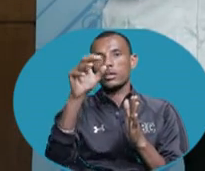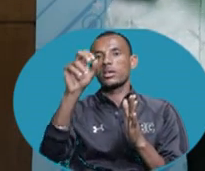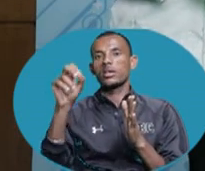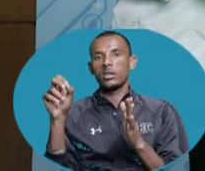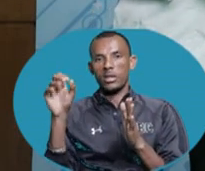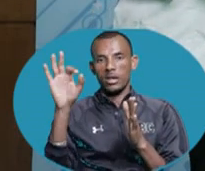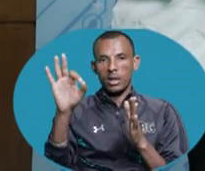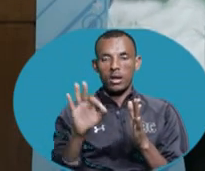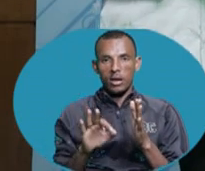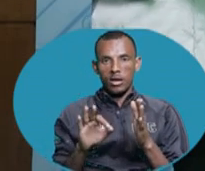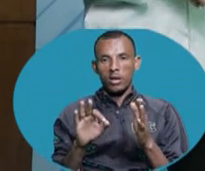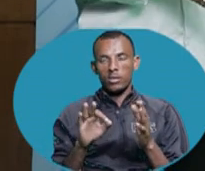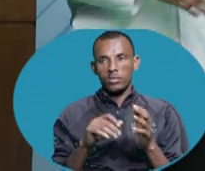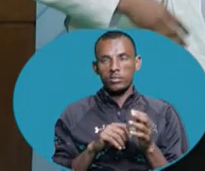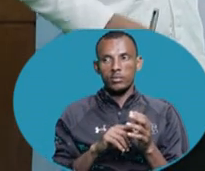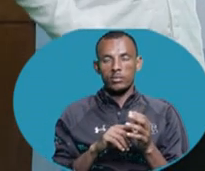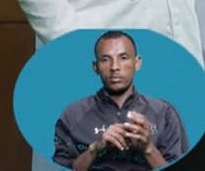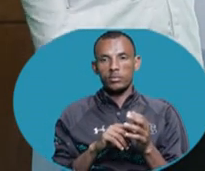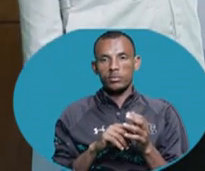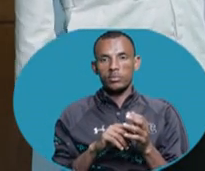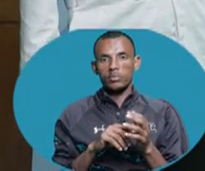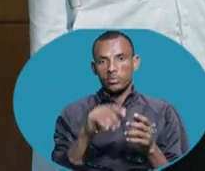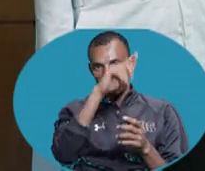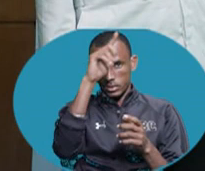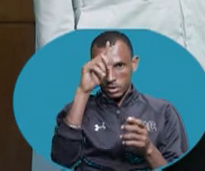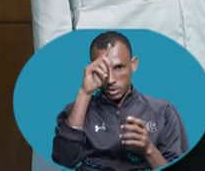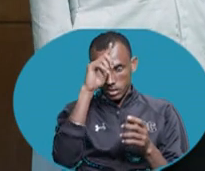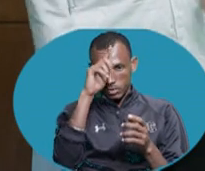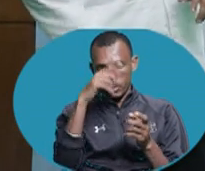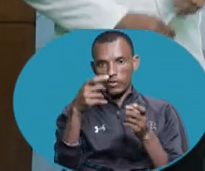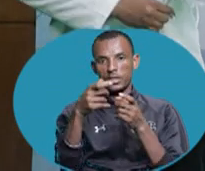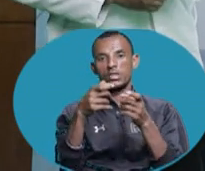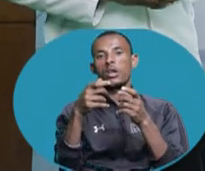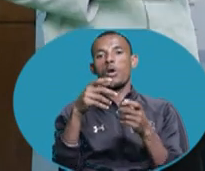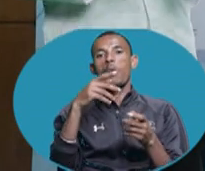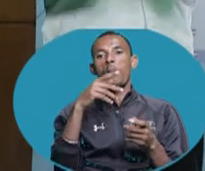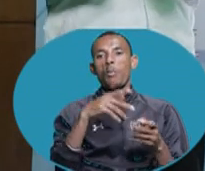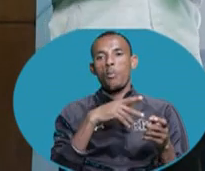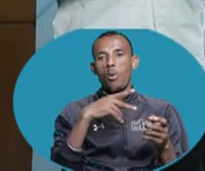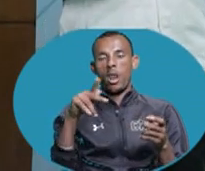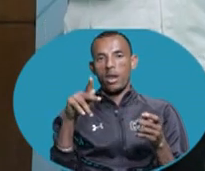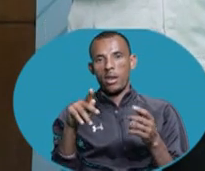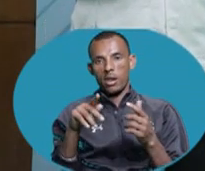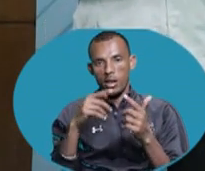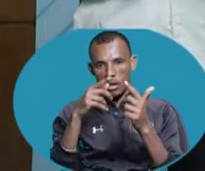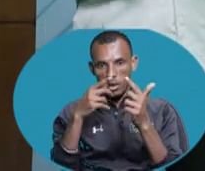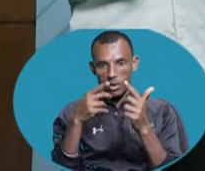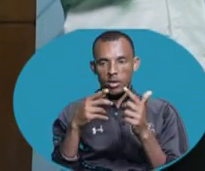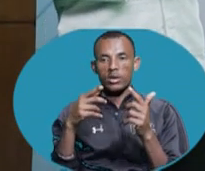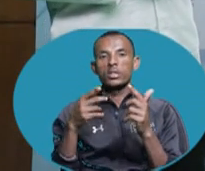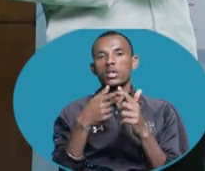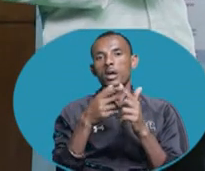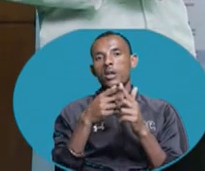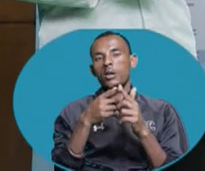outbreak of Second World War. Germany invasion of Poland. In the Second World War, totally